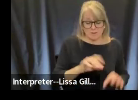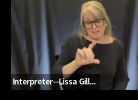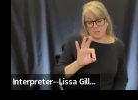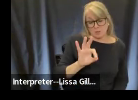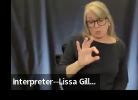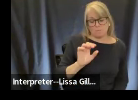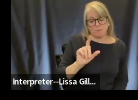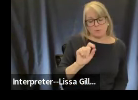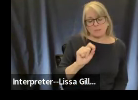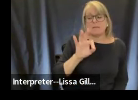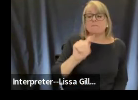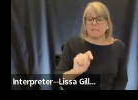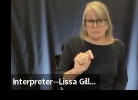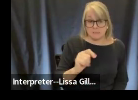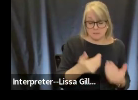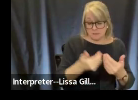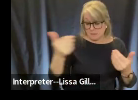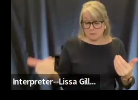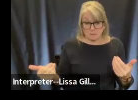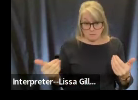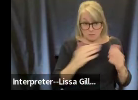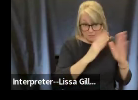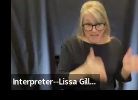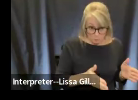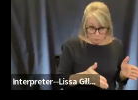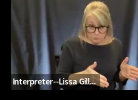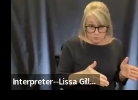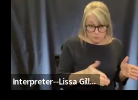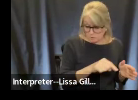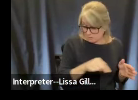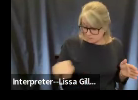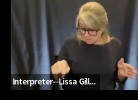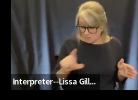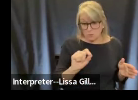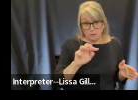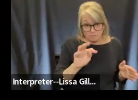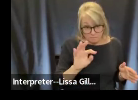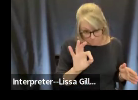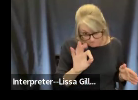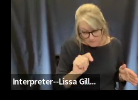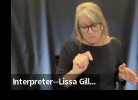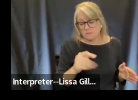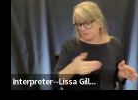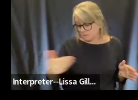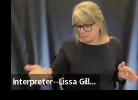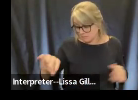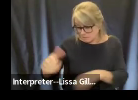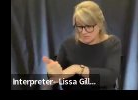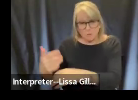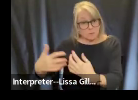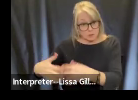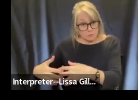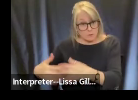and doors. And some things that people had to learn, unfortunately, with an incorrect installation of these whole home